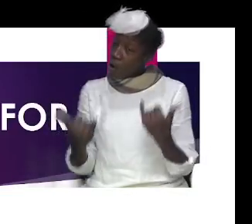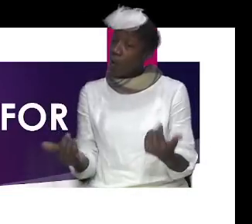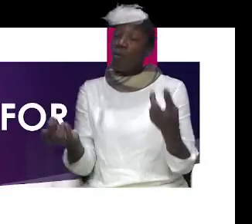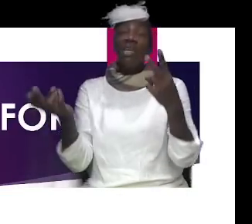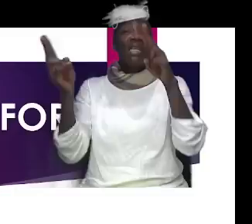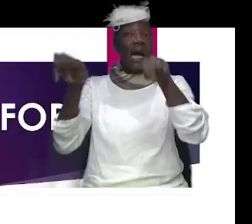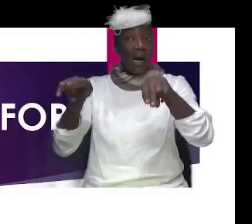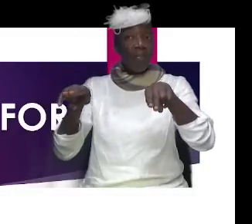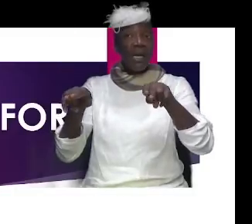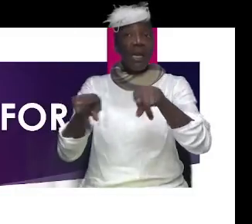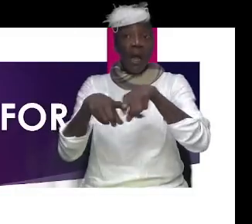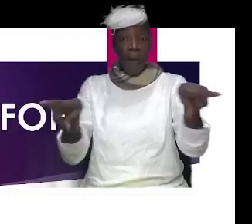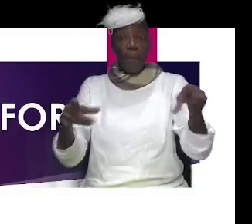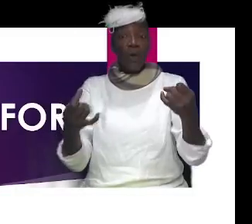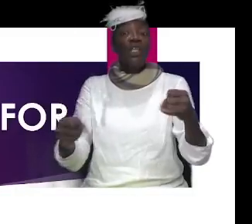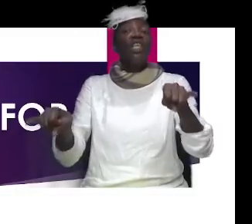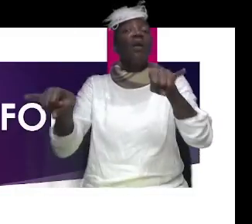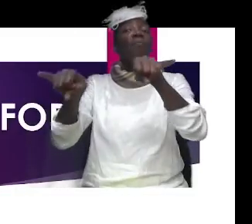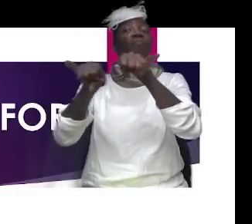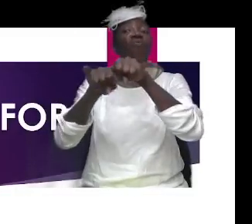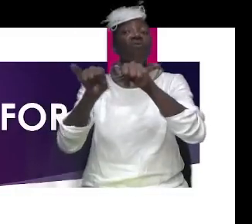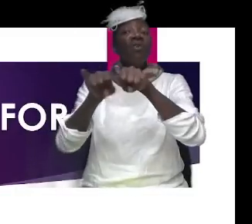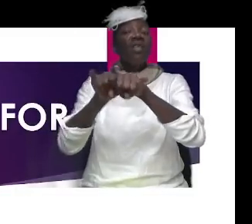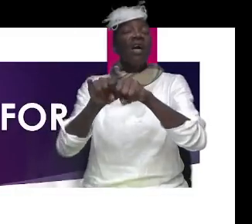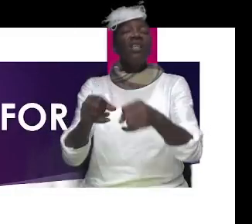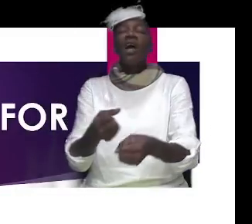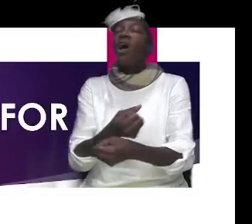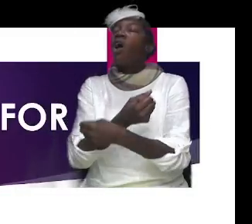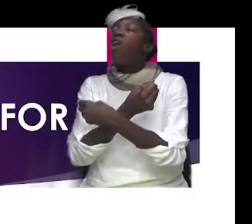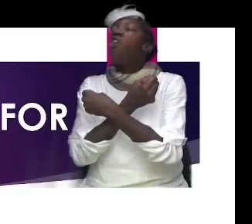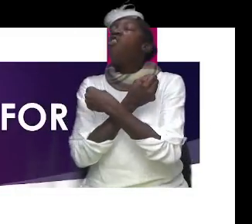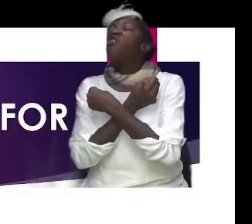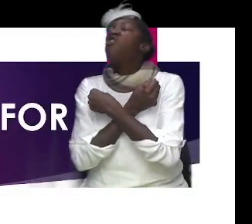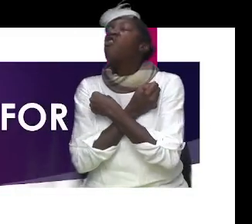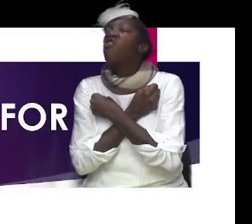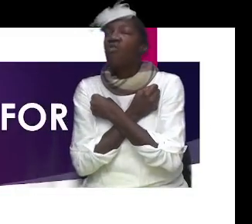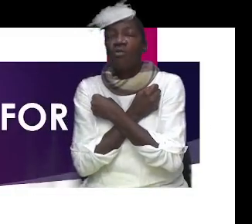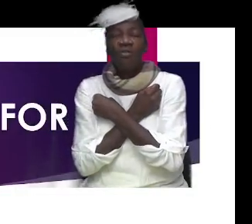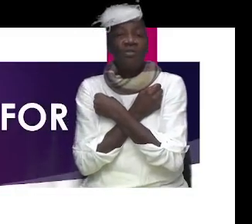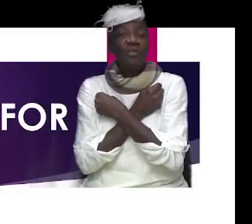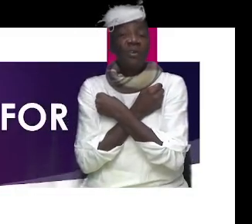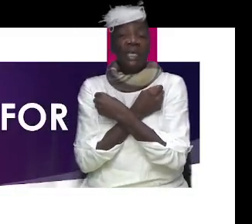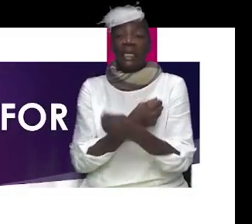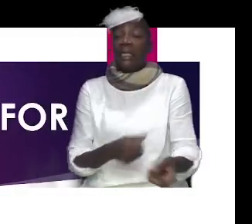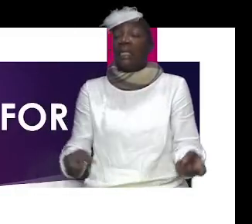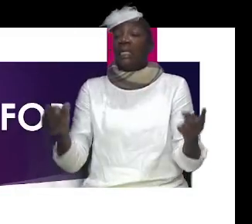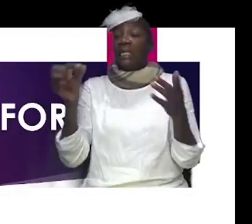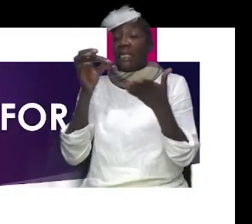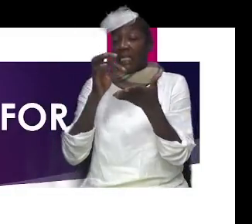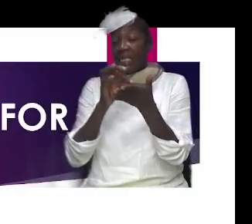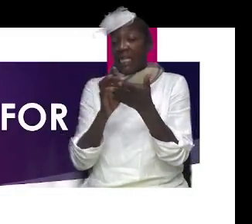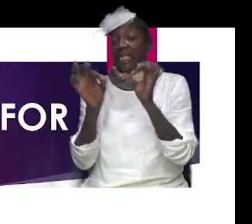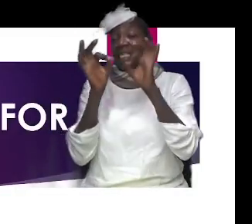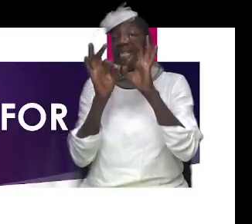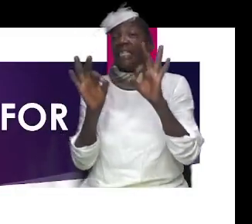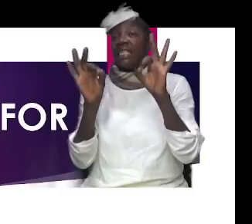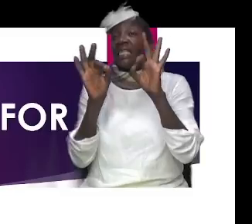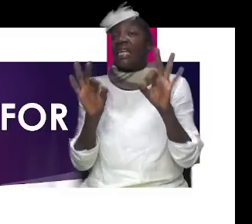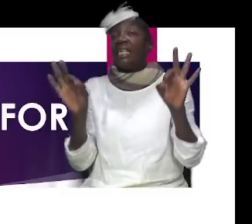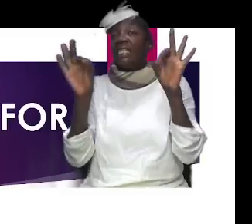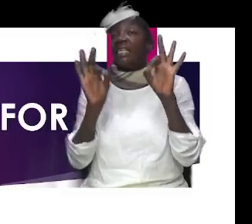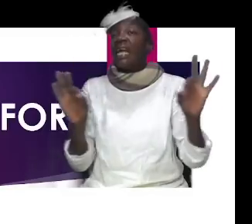is important, and I say it again, embrace that little sentence. The value of a